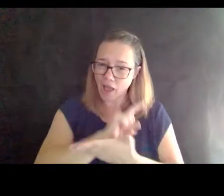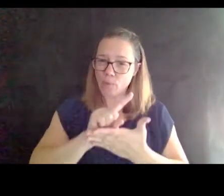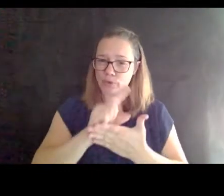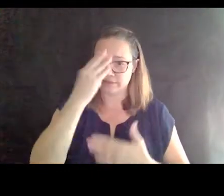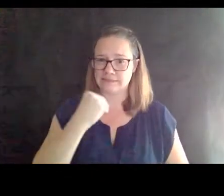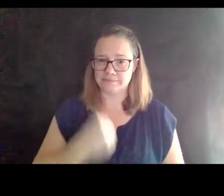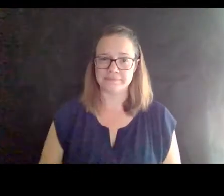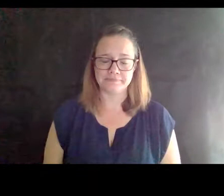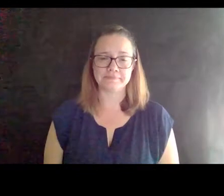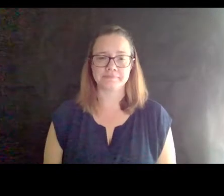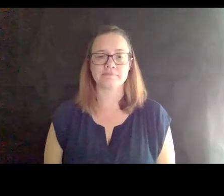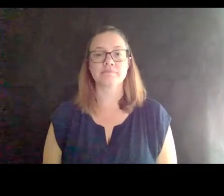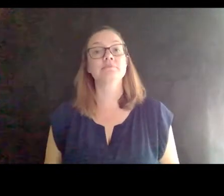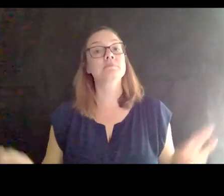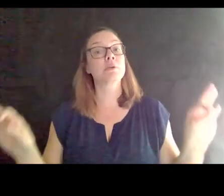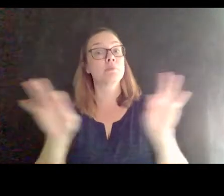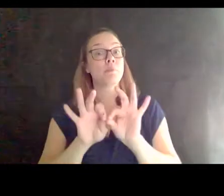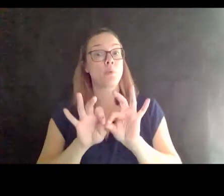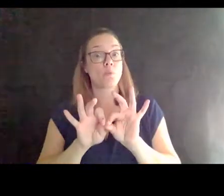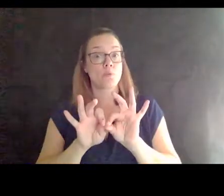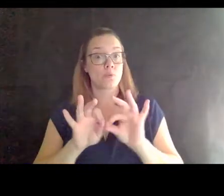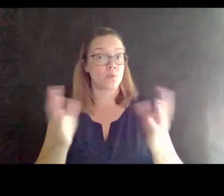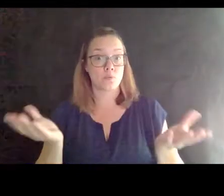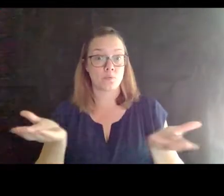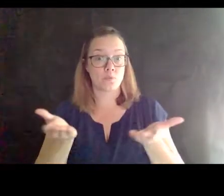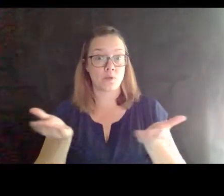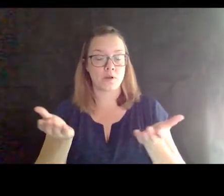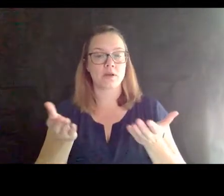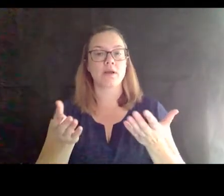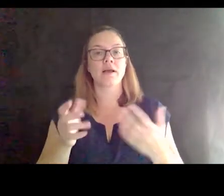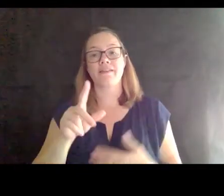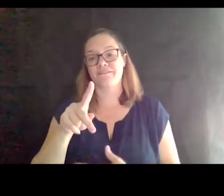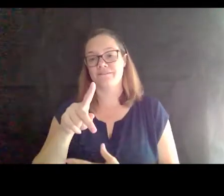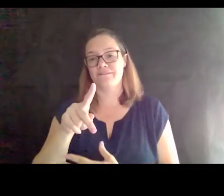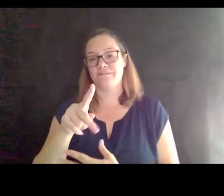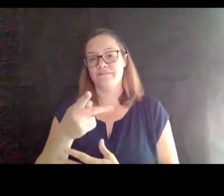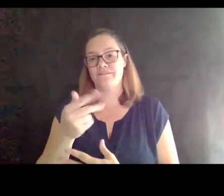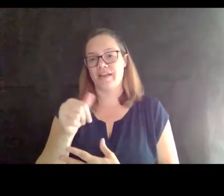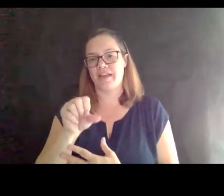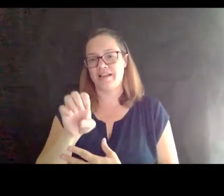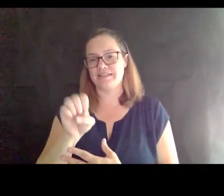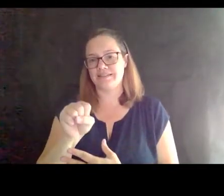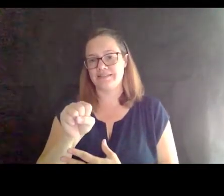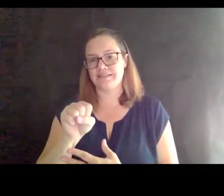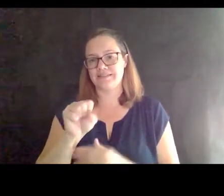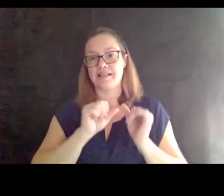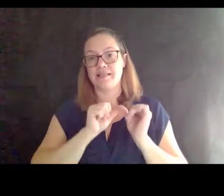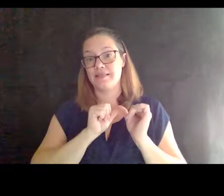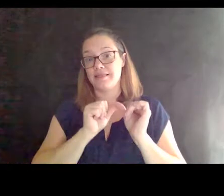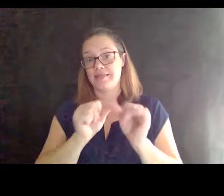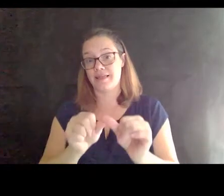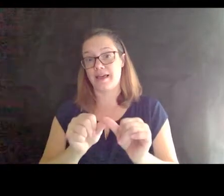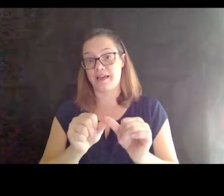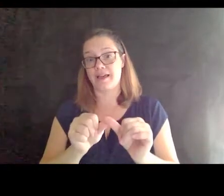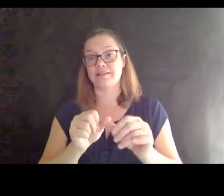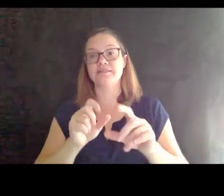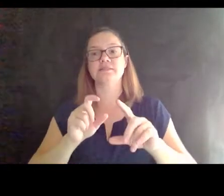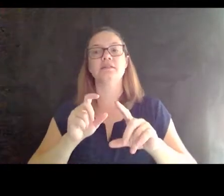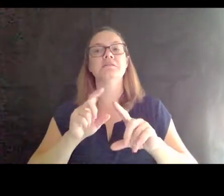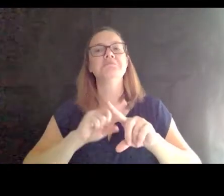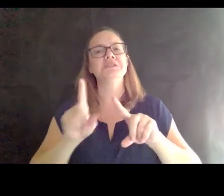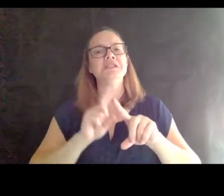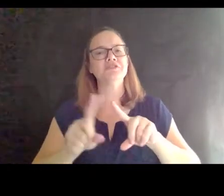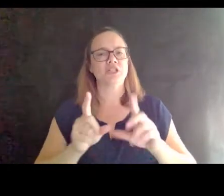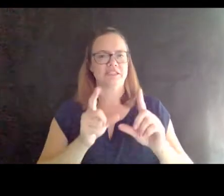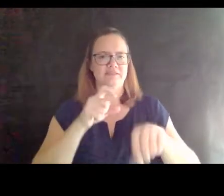It's important to note as well that these phases last for different durations at varied ages.